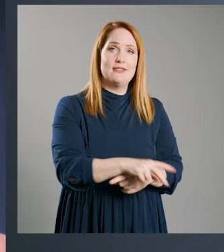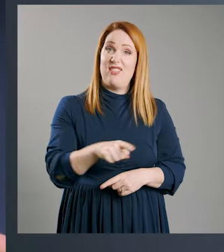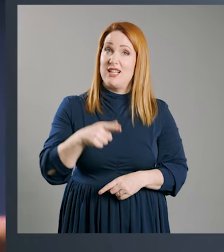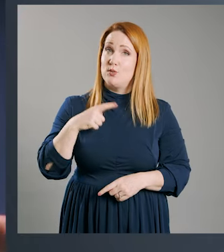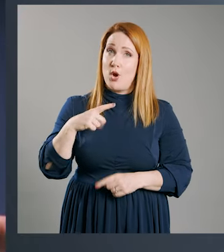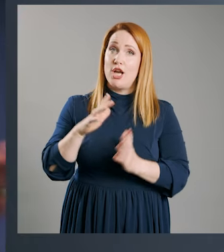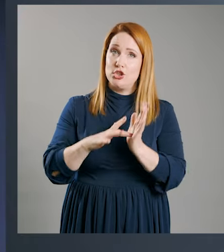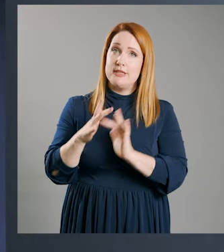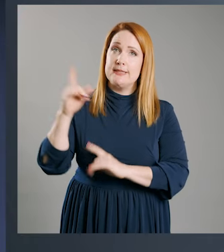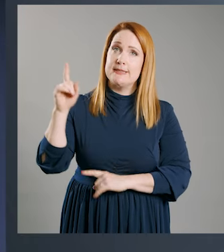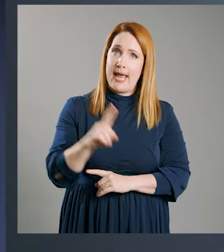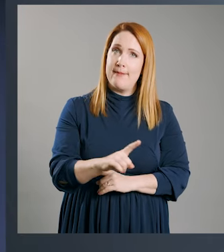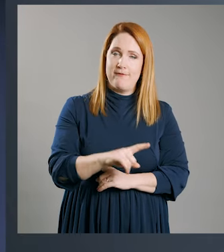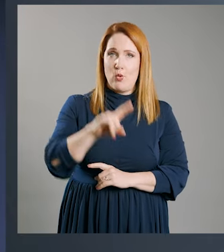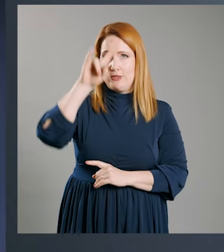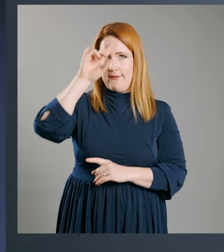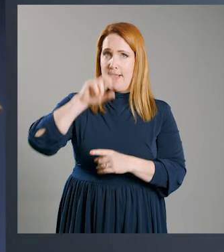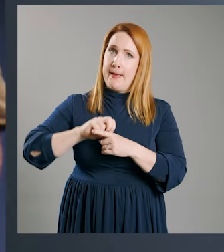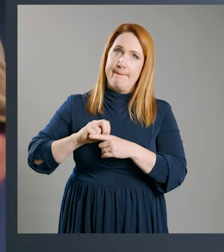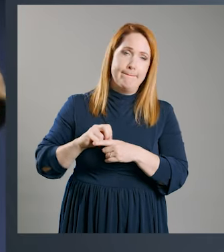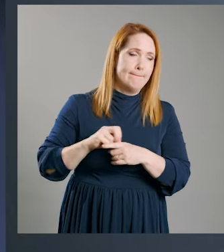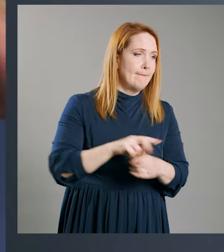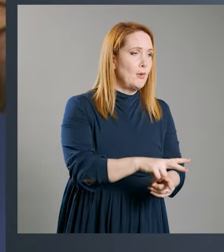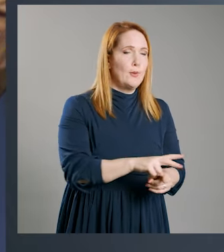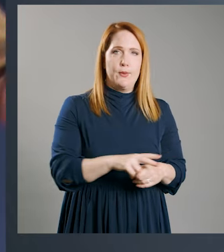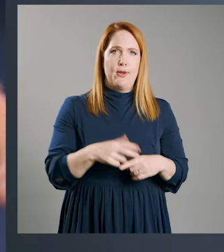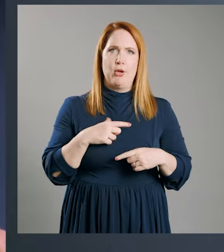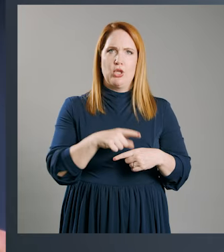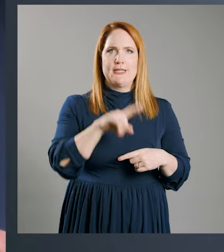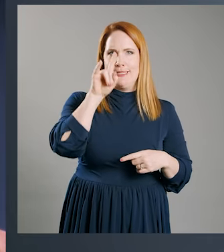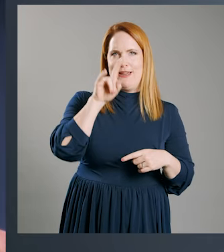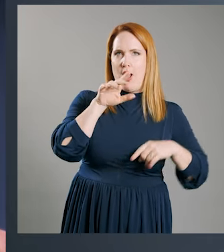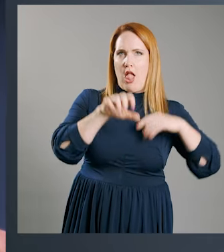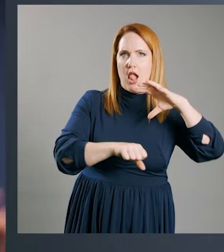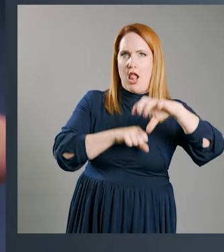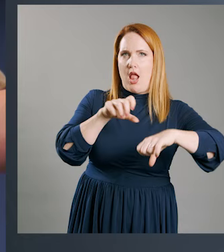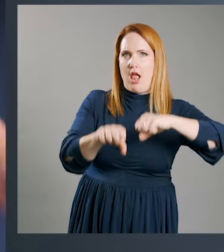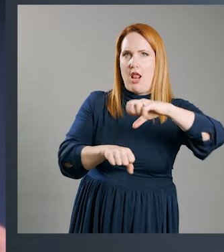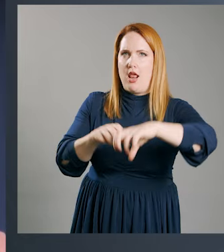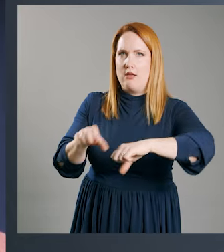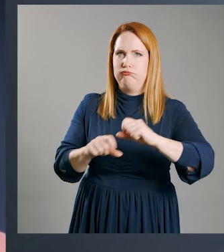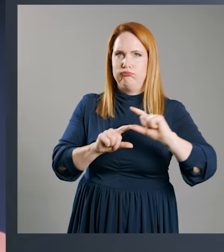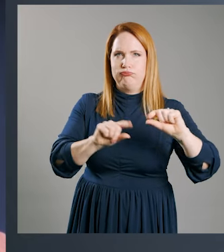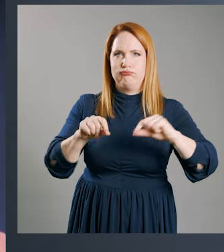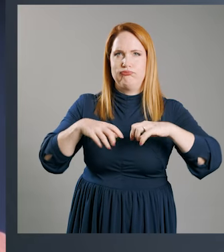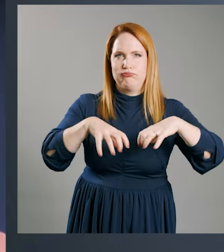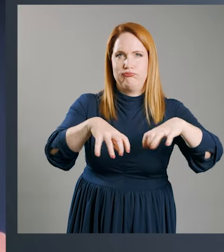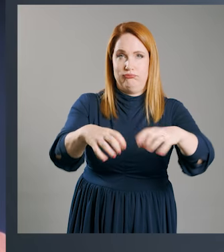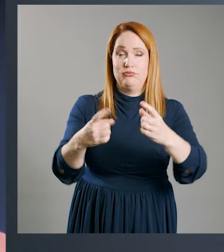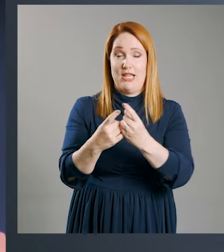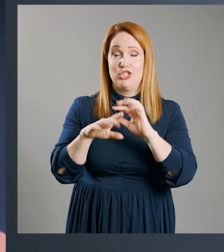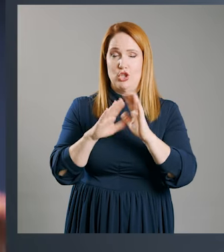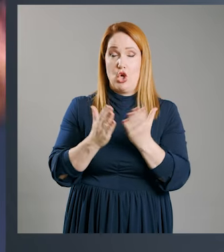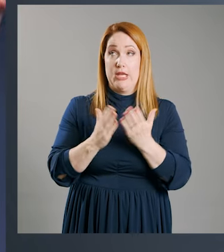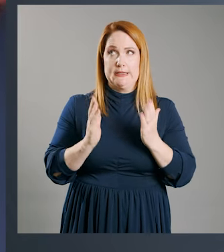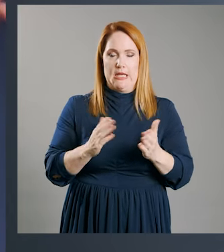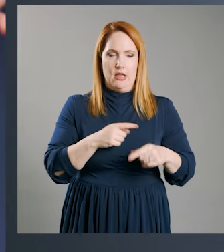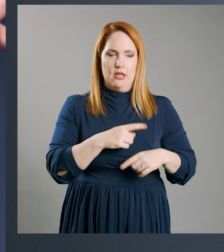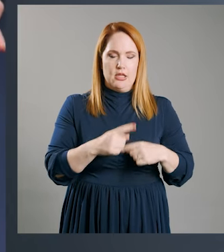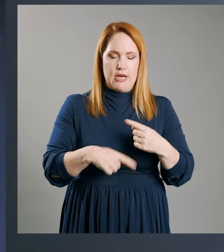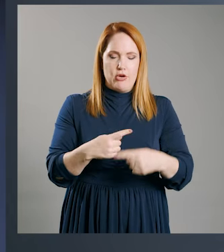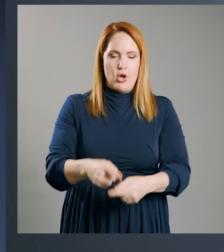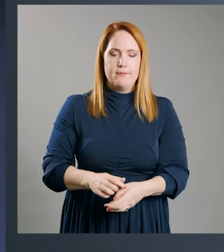came, to destroy the works of the devil, which were running rampant on earth and still are. And there are